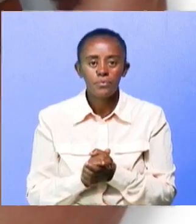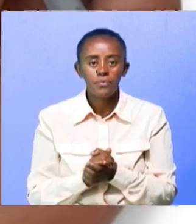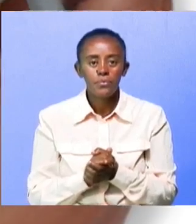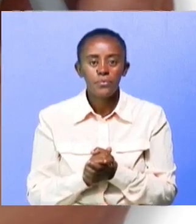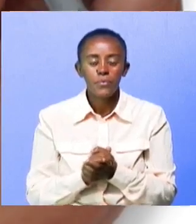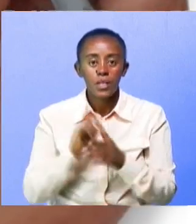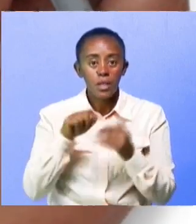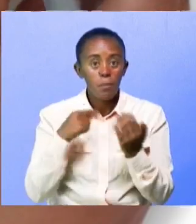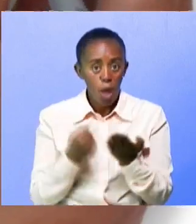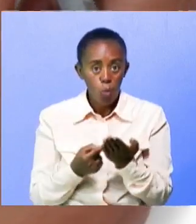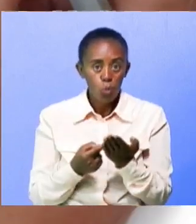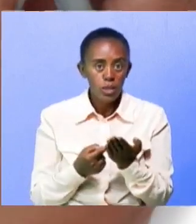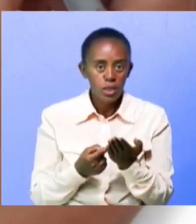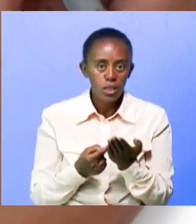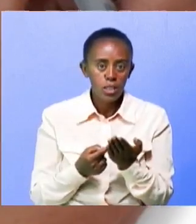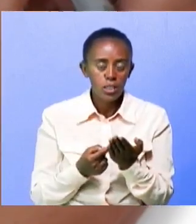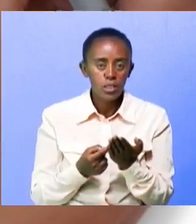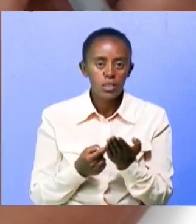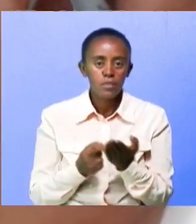about